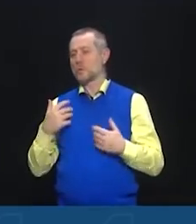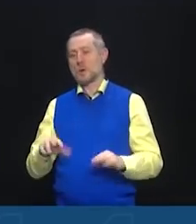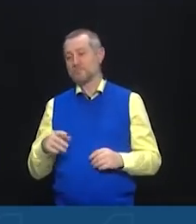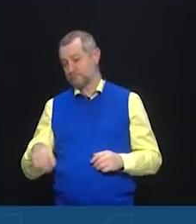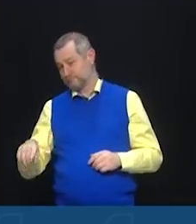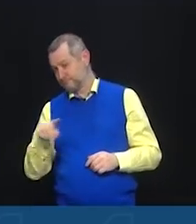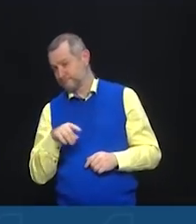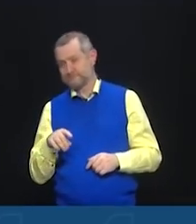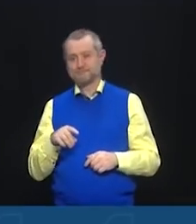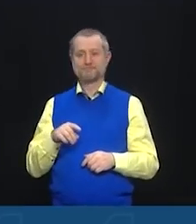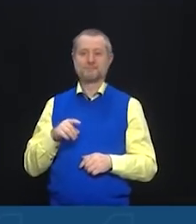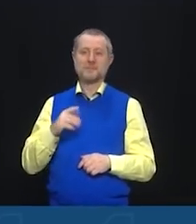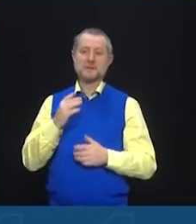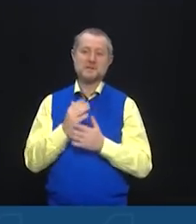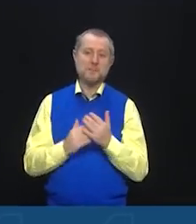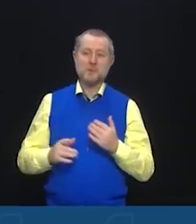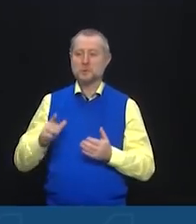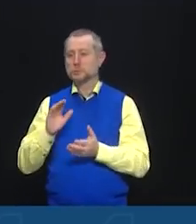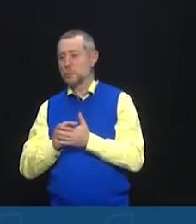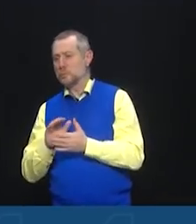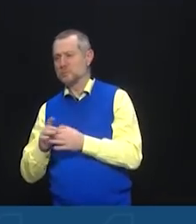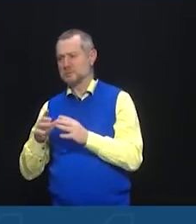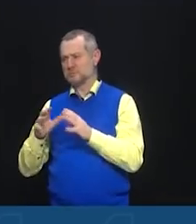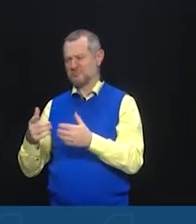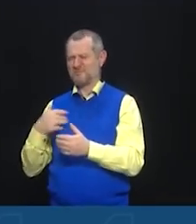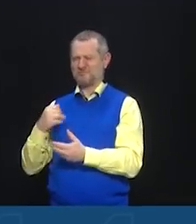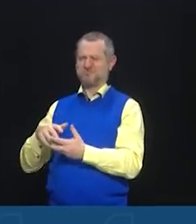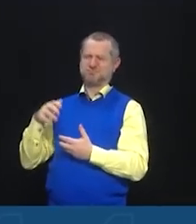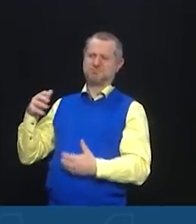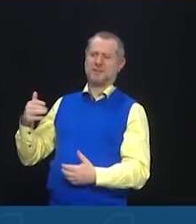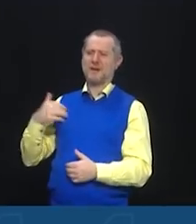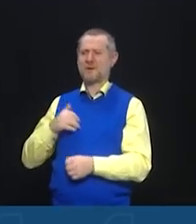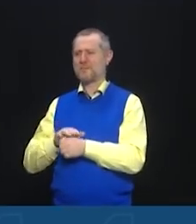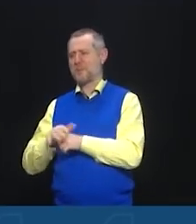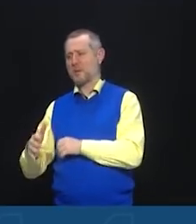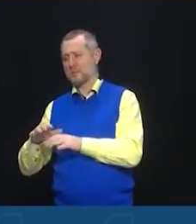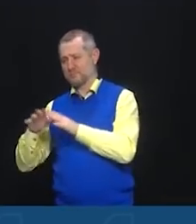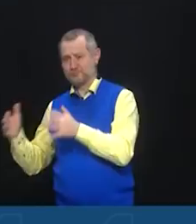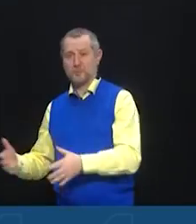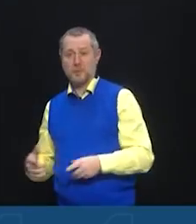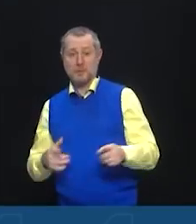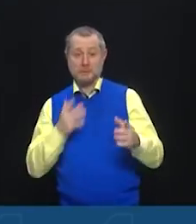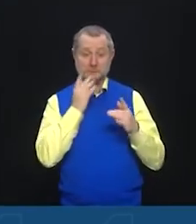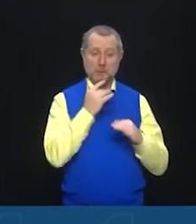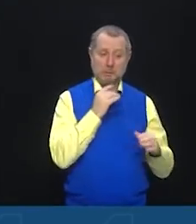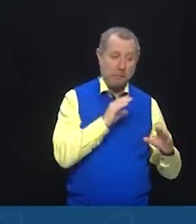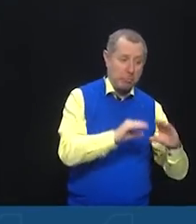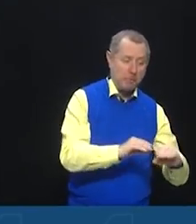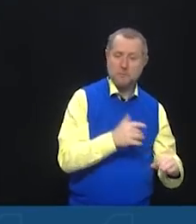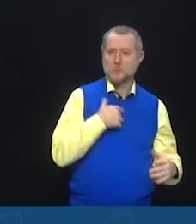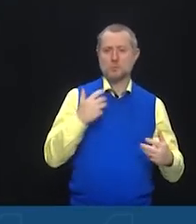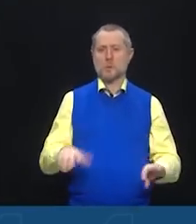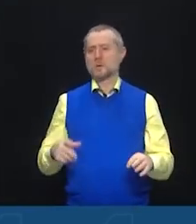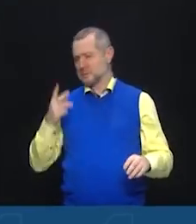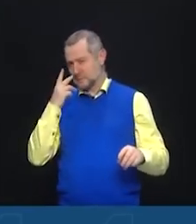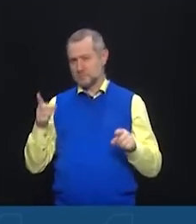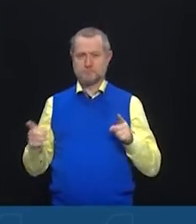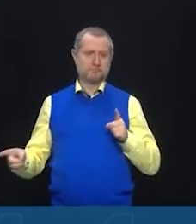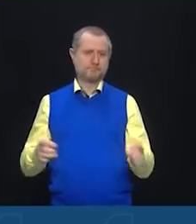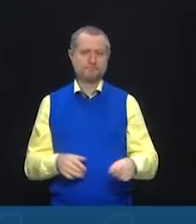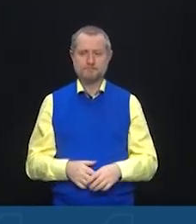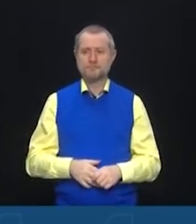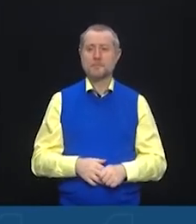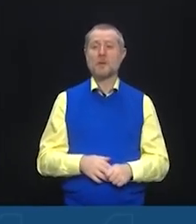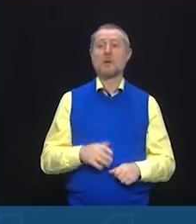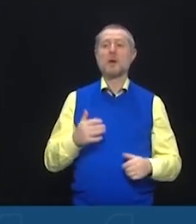the assets available for the schools, but if they choose to be more restrictive, that is their option. Thank you, Governor. Your next